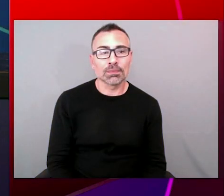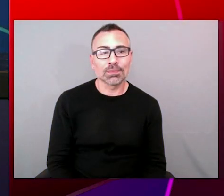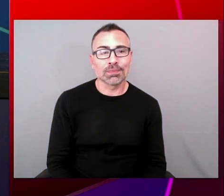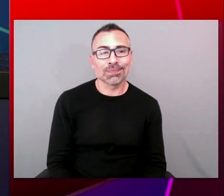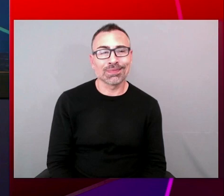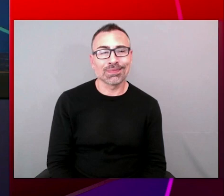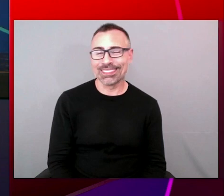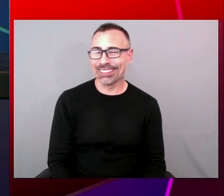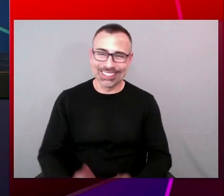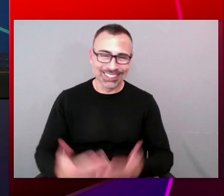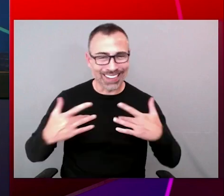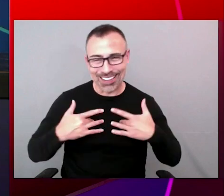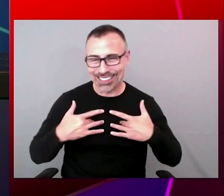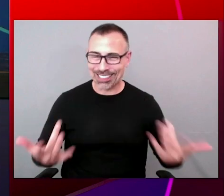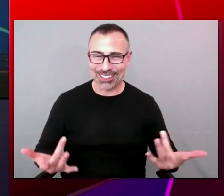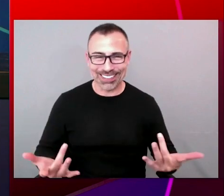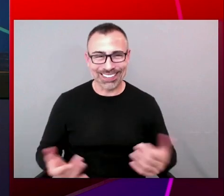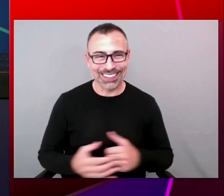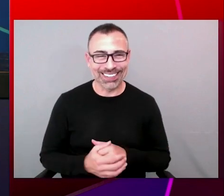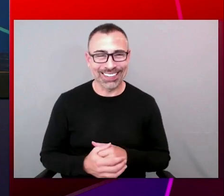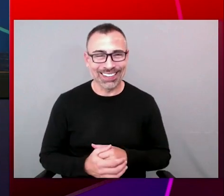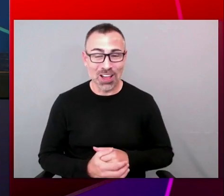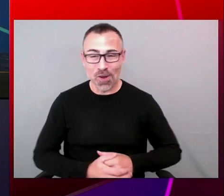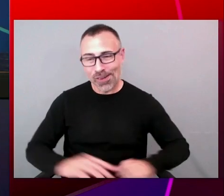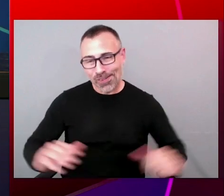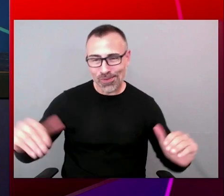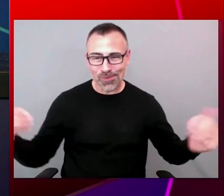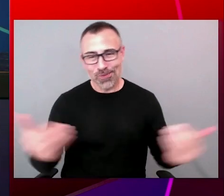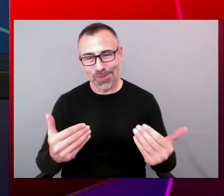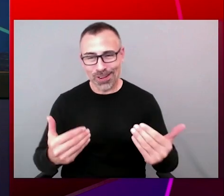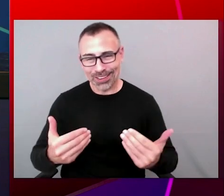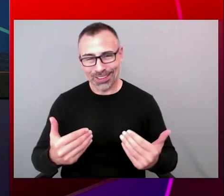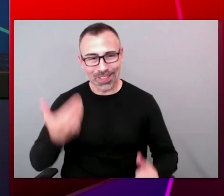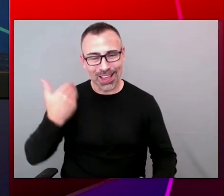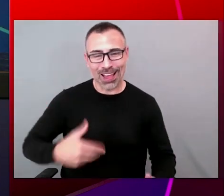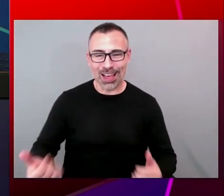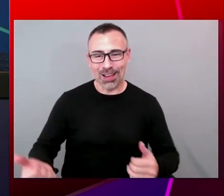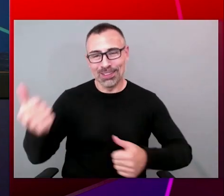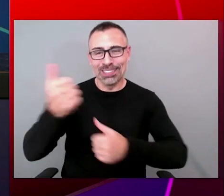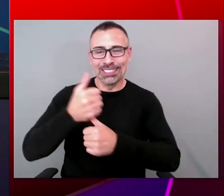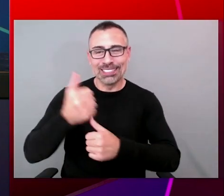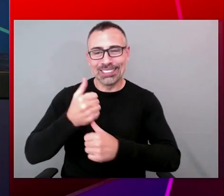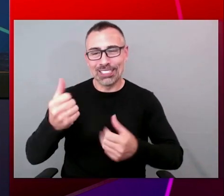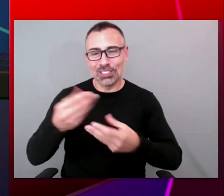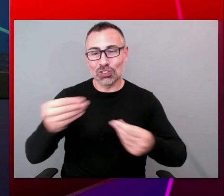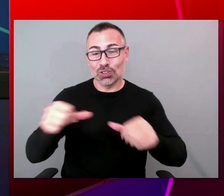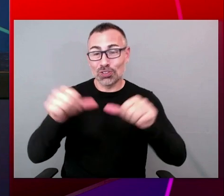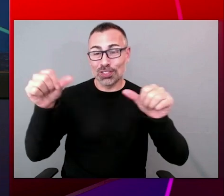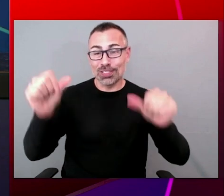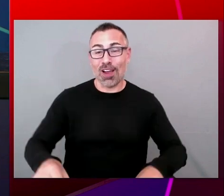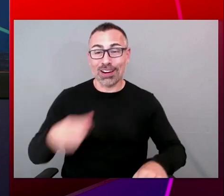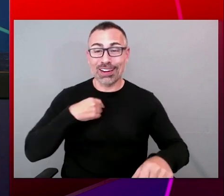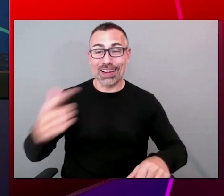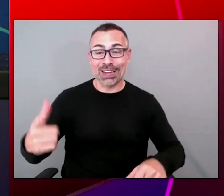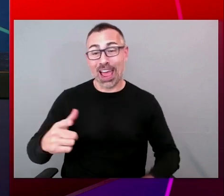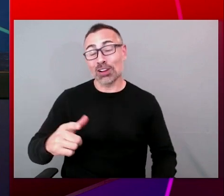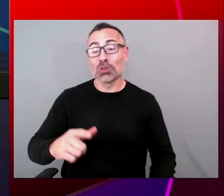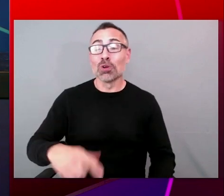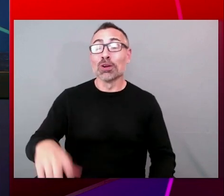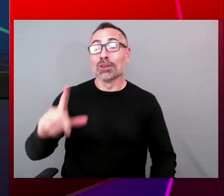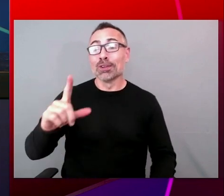How's it going? Kyle Dickinson, Senior Solution Architect with Threat Detection and Incident Response, sitting here live at